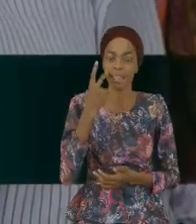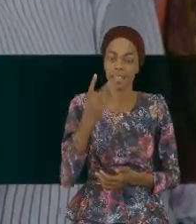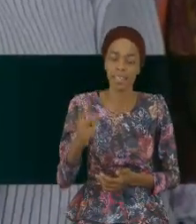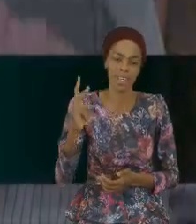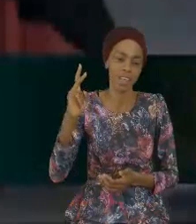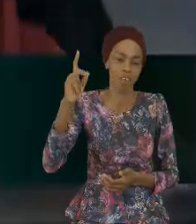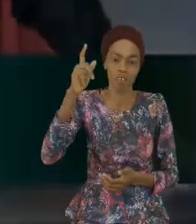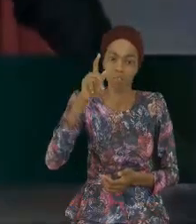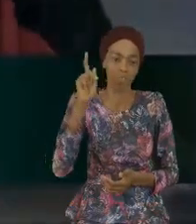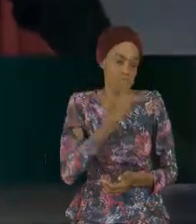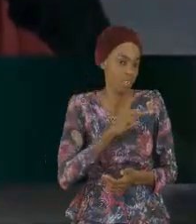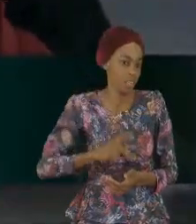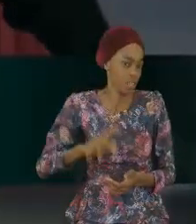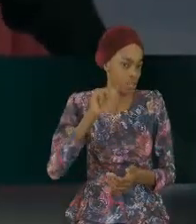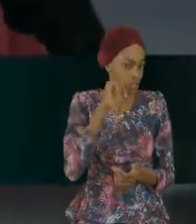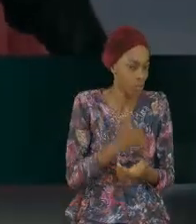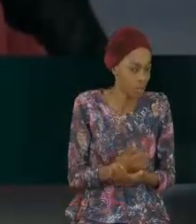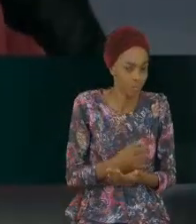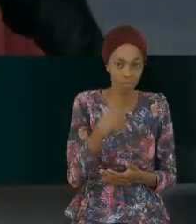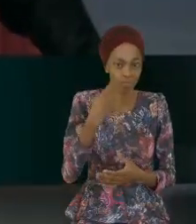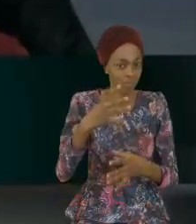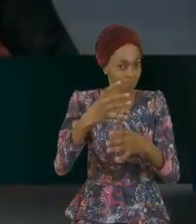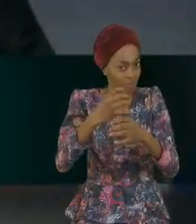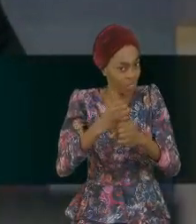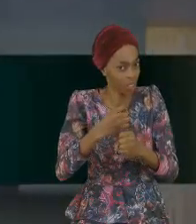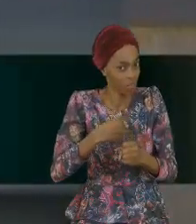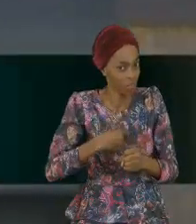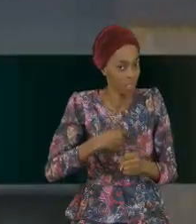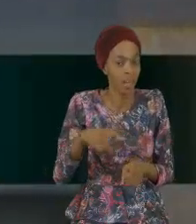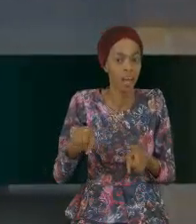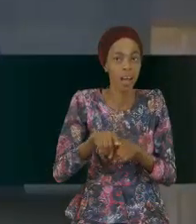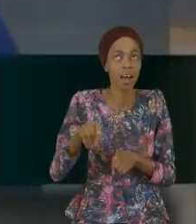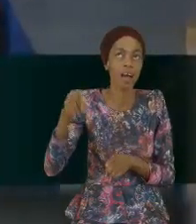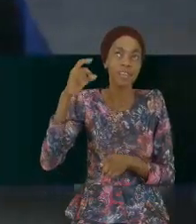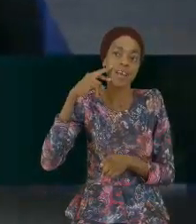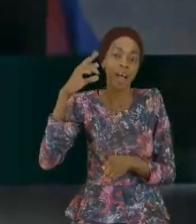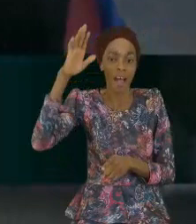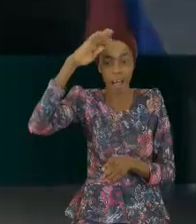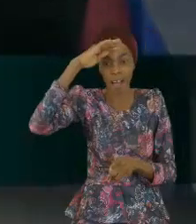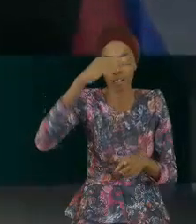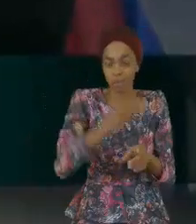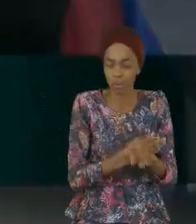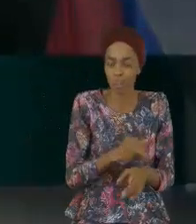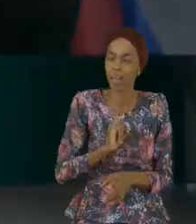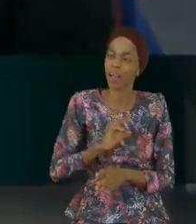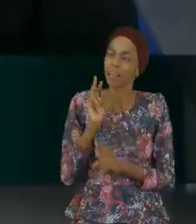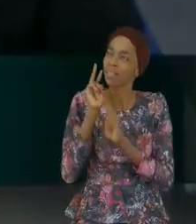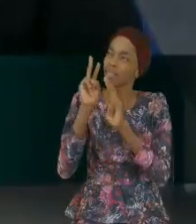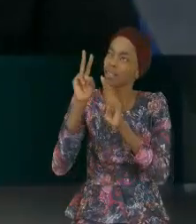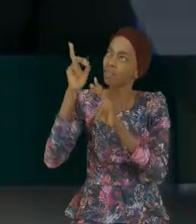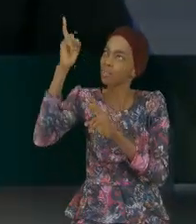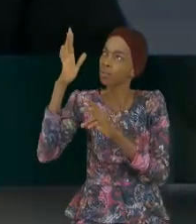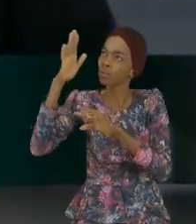daughter who claimed me as her son. I see God above